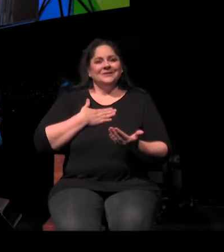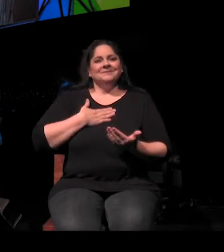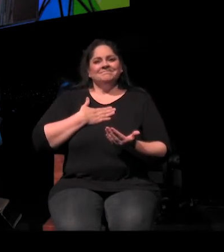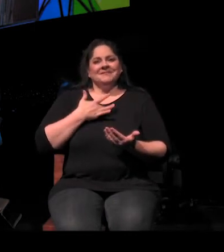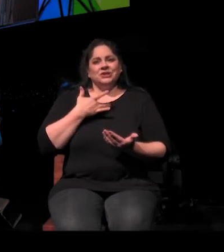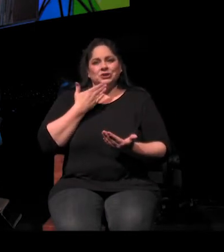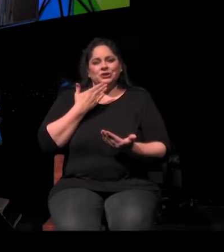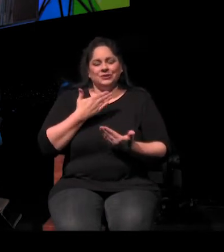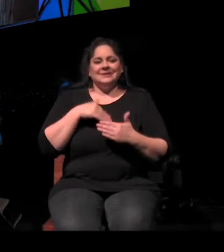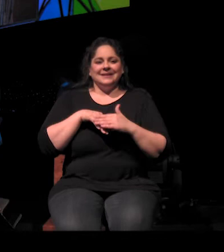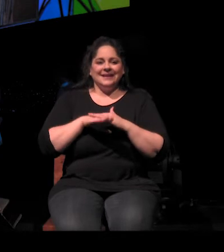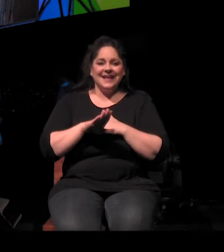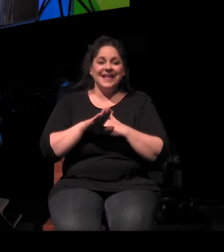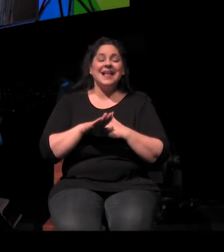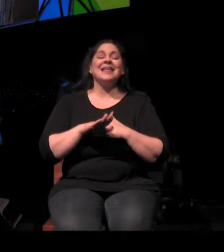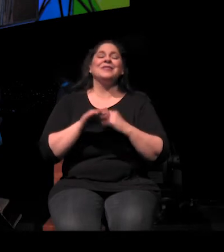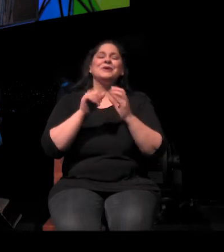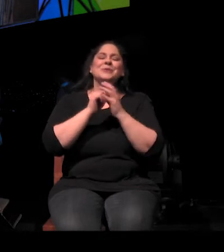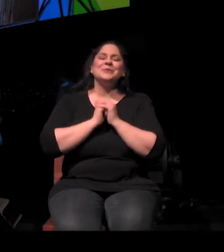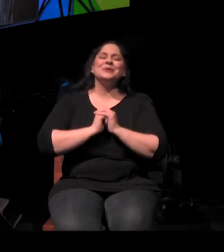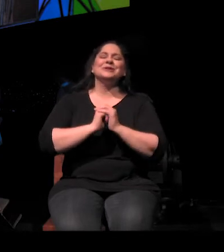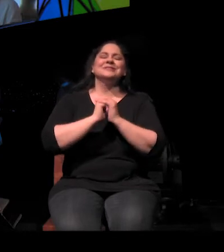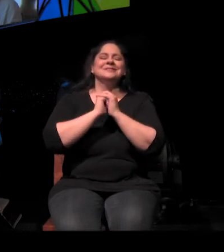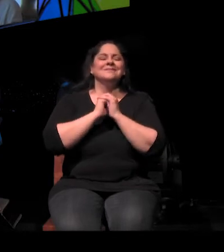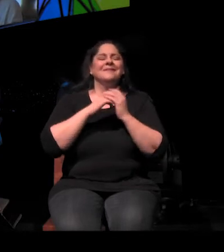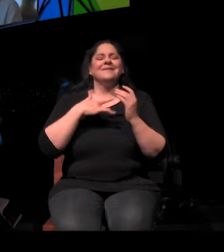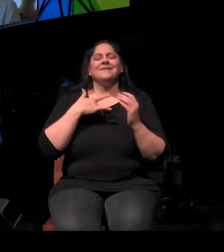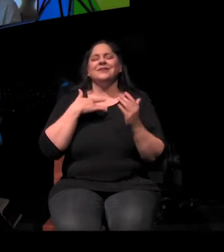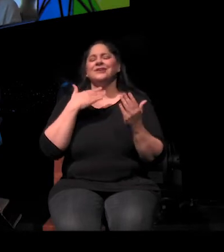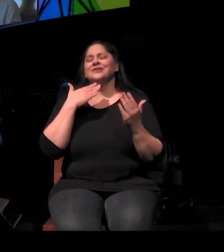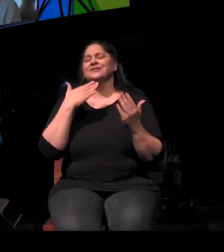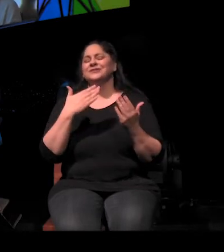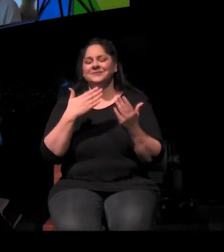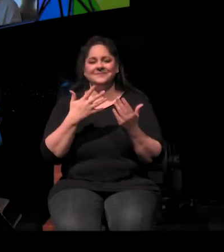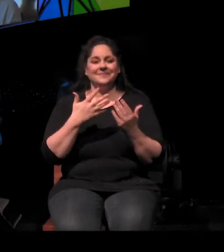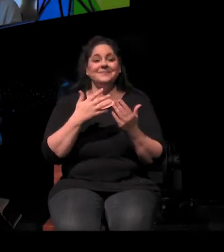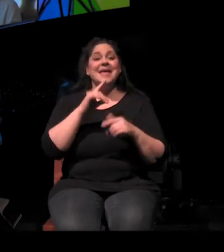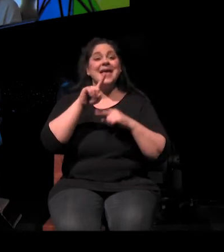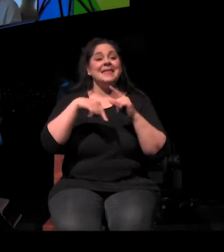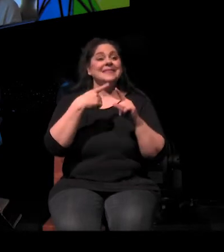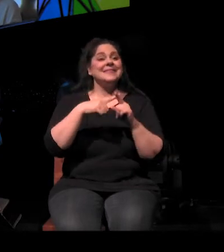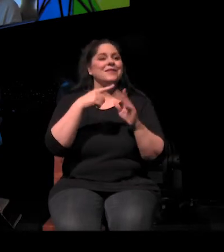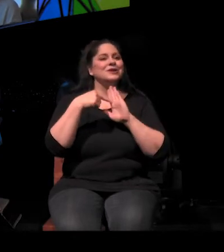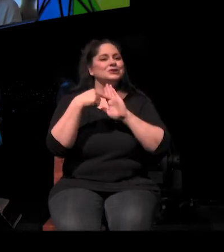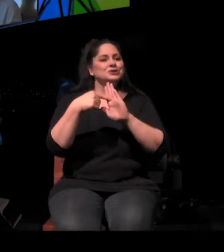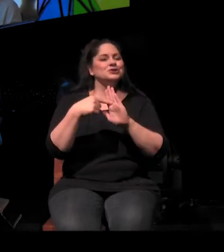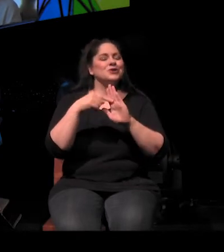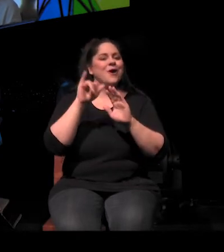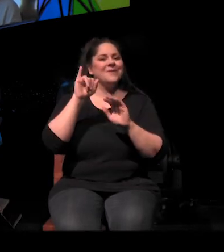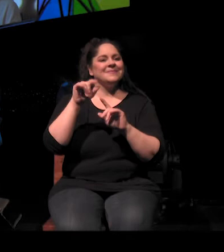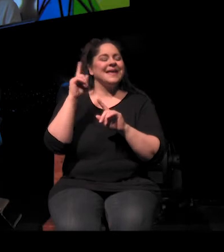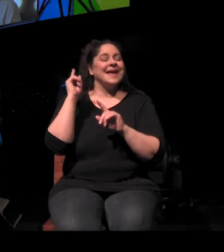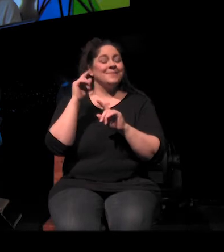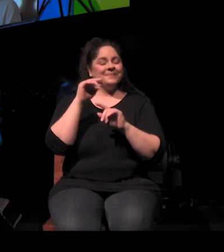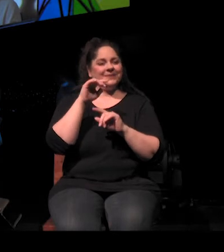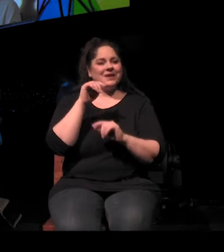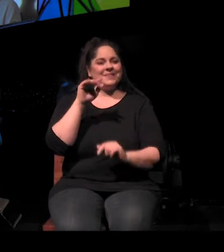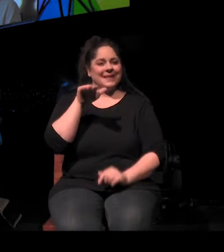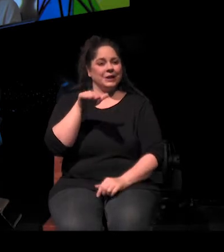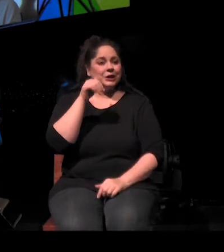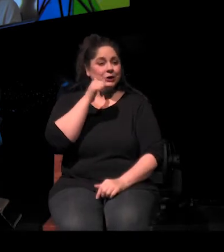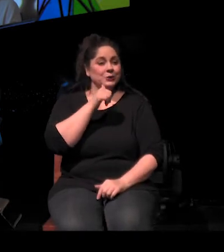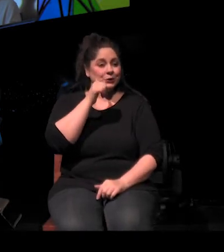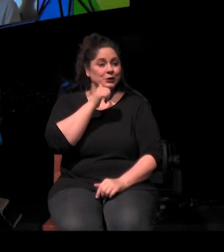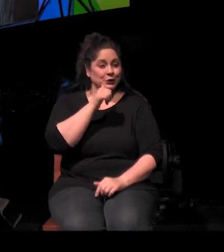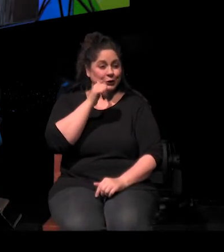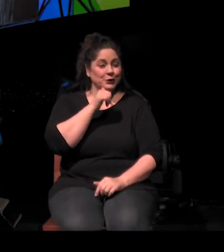have worship, and I was like, ah, this feels awesome. The media portion came on for the series that Matt was walking